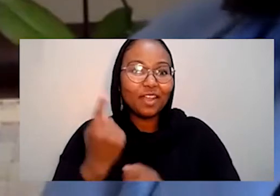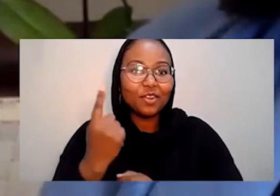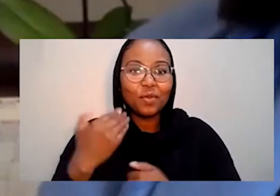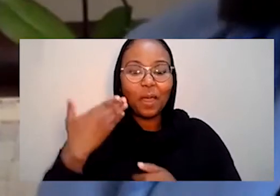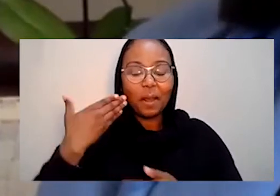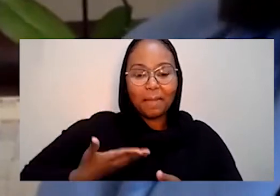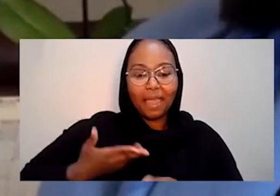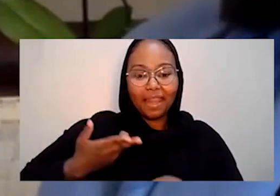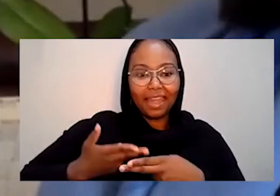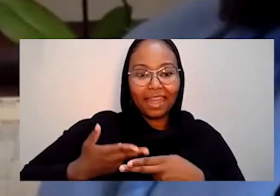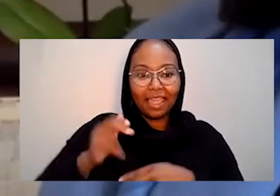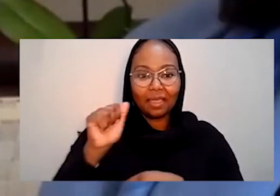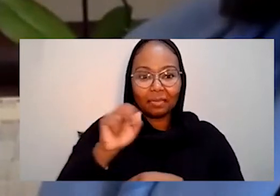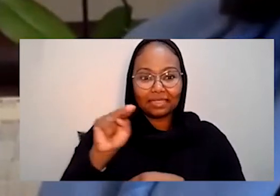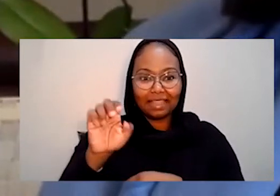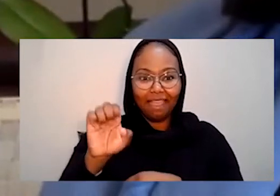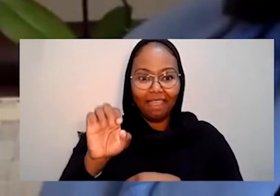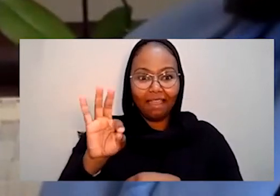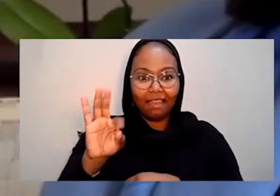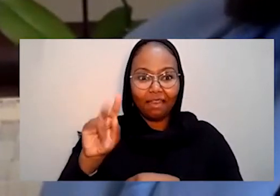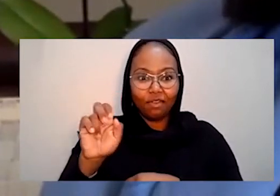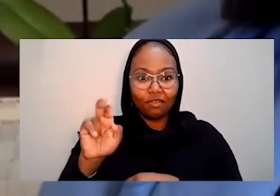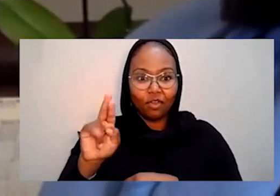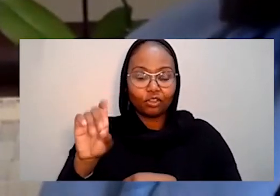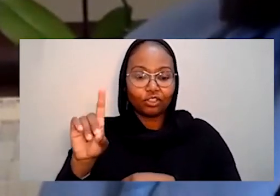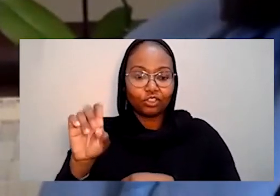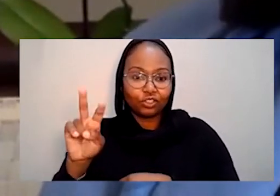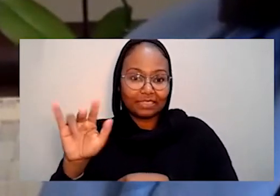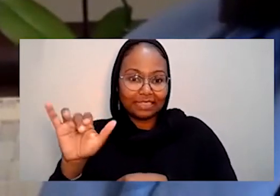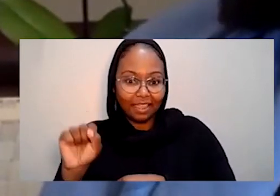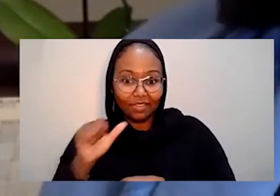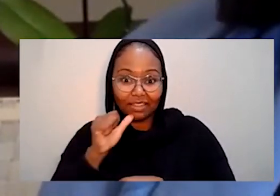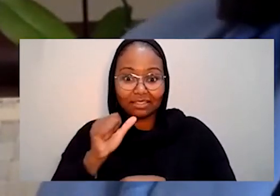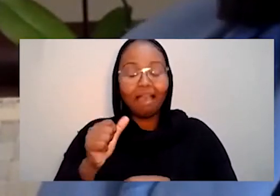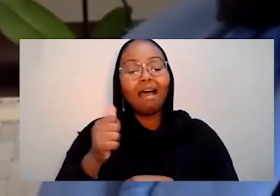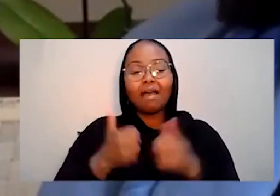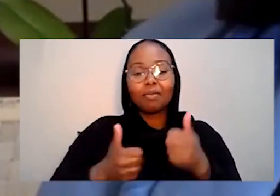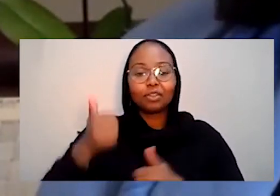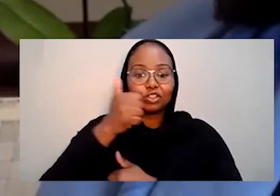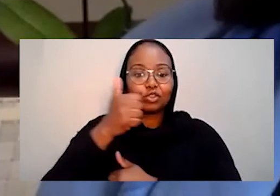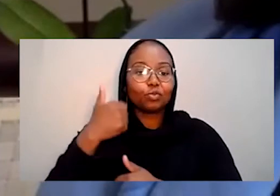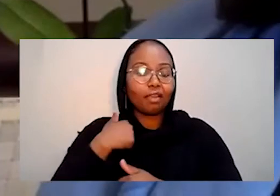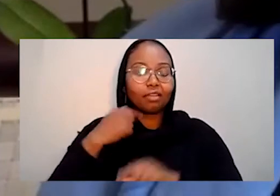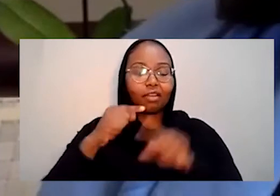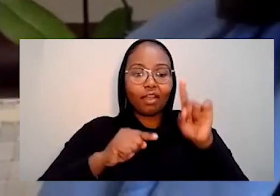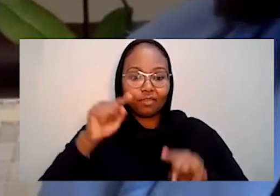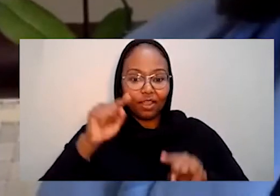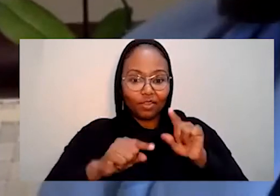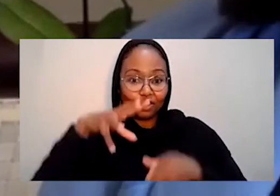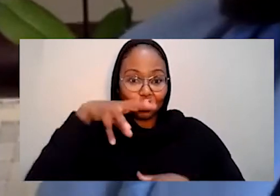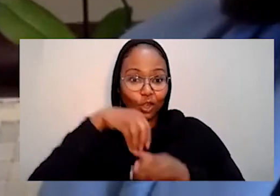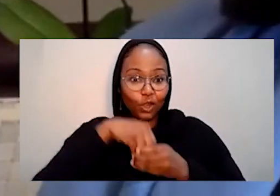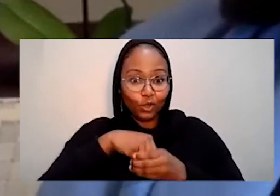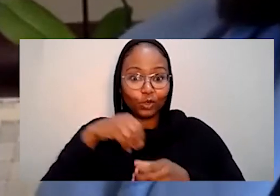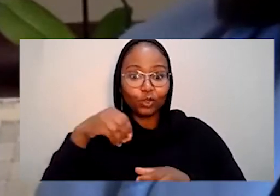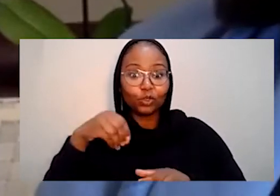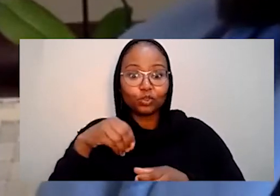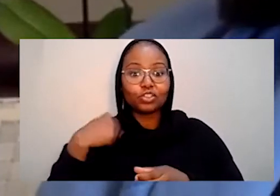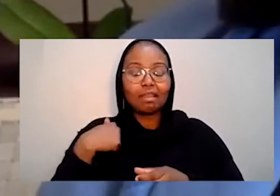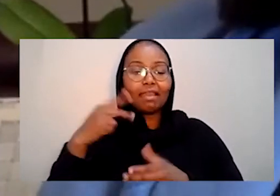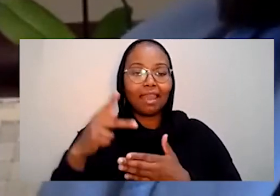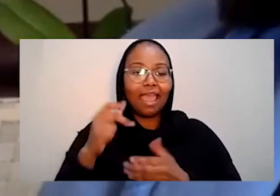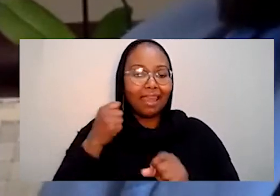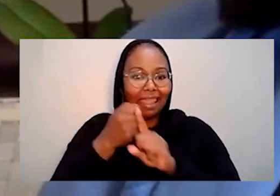Davis. I'm the Director of Diversity, Inclusion, and Faith-Based Partnerships at Odyssey Impact. At this time, it gives me